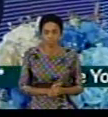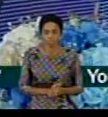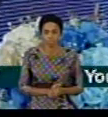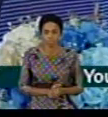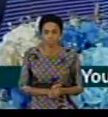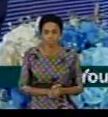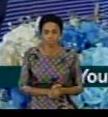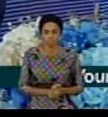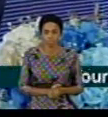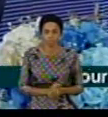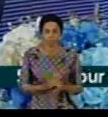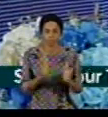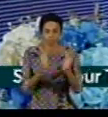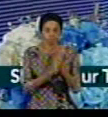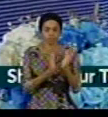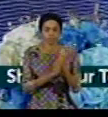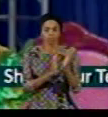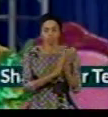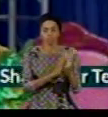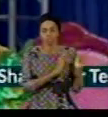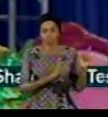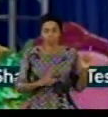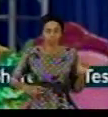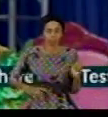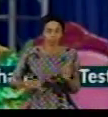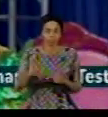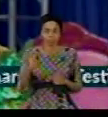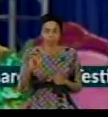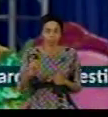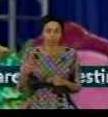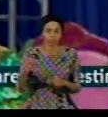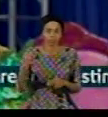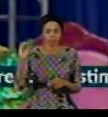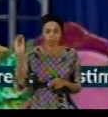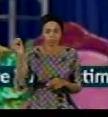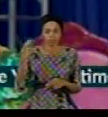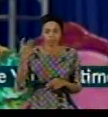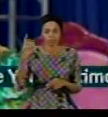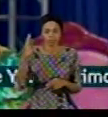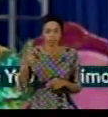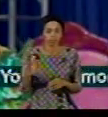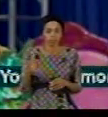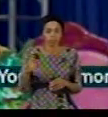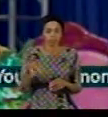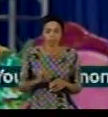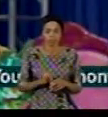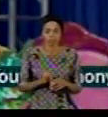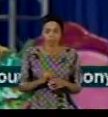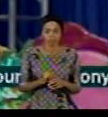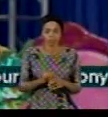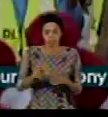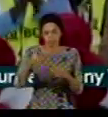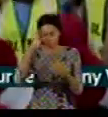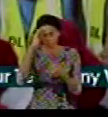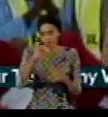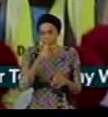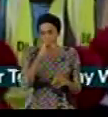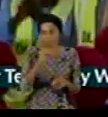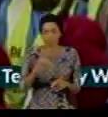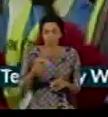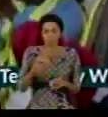please hello by the grace of God I am saying my name is you can see people rejoicing over there